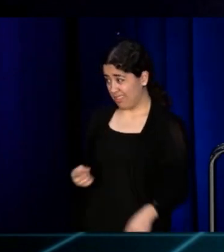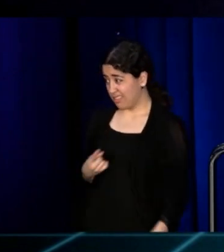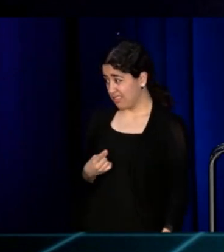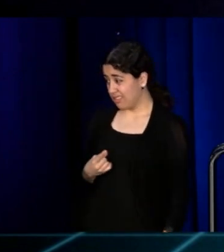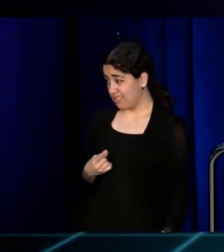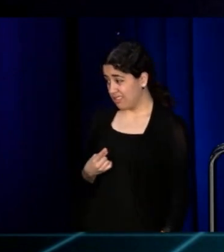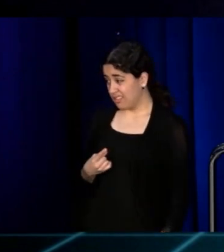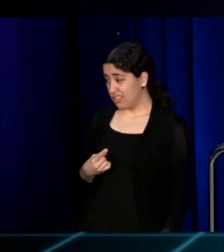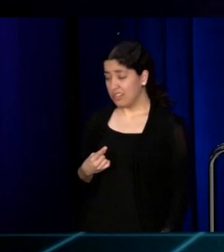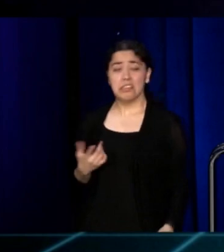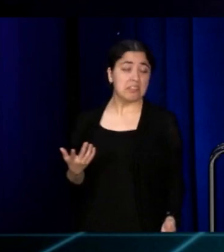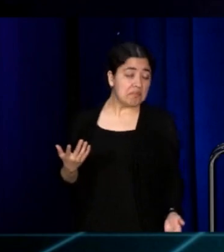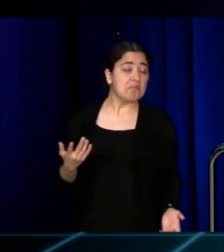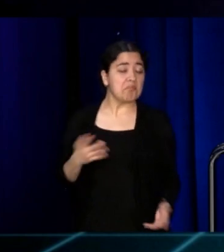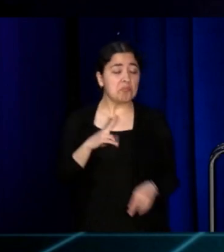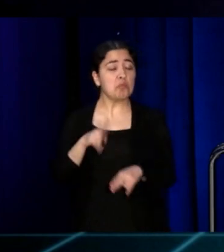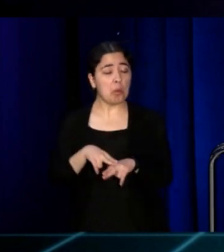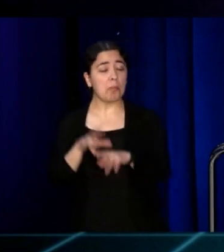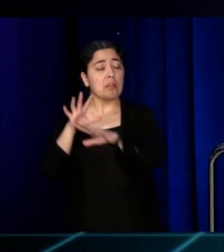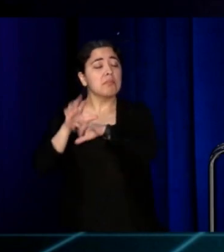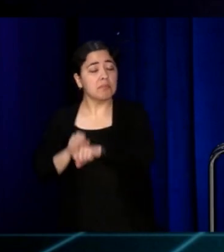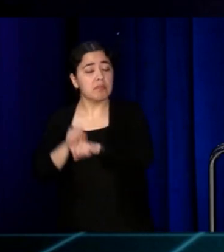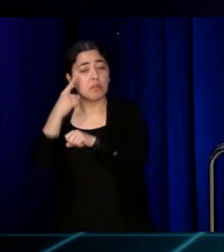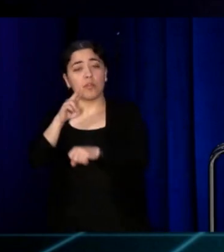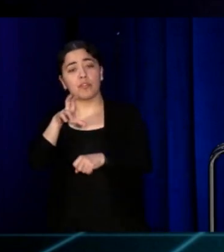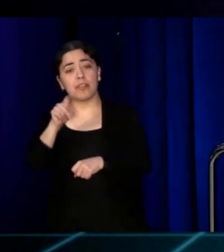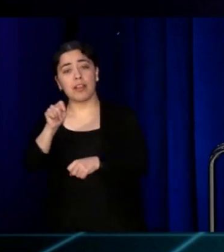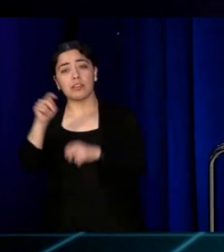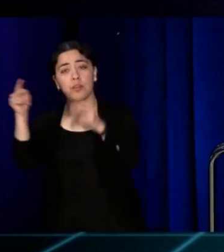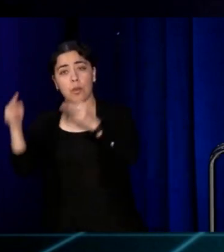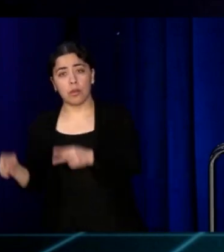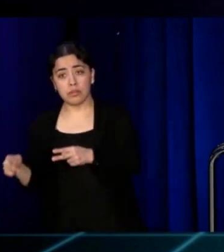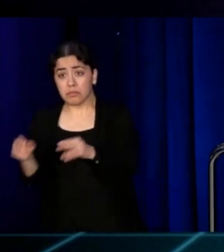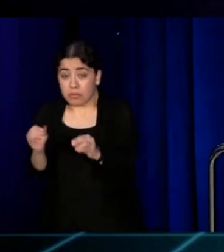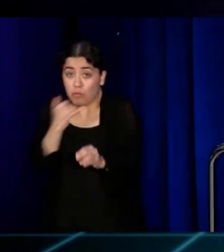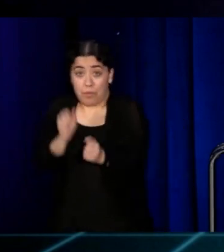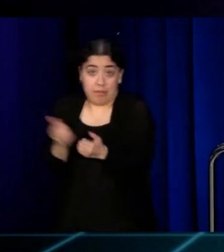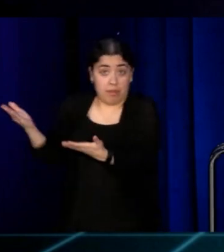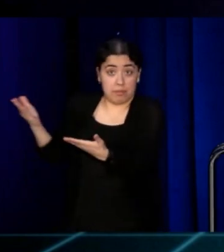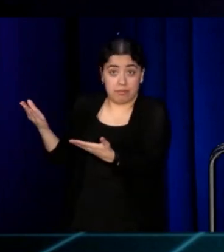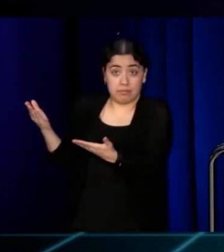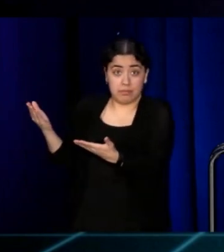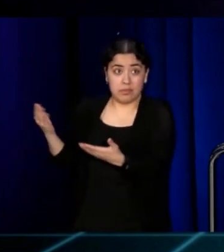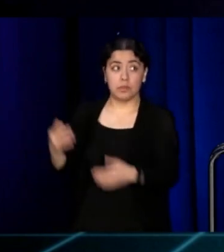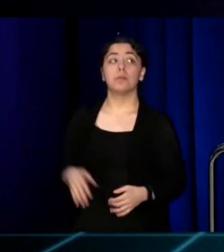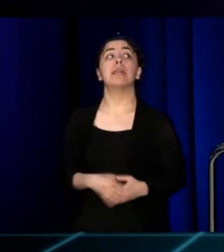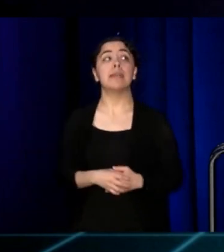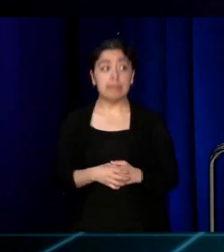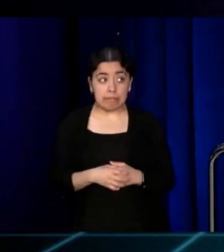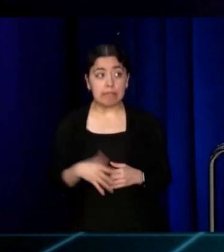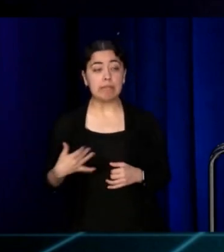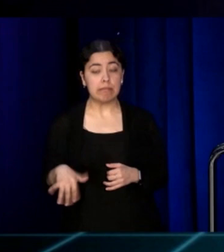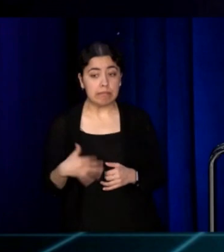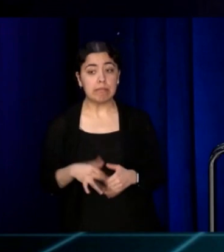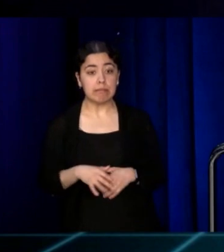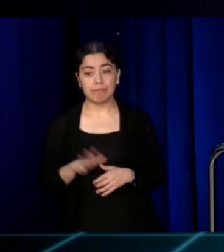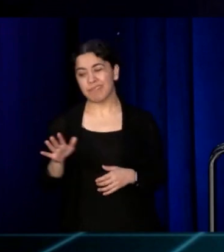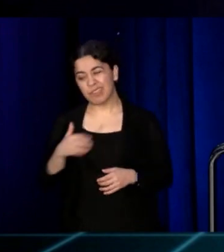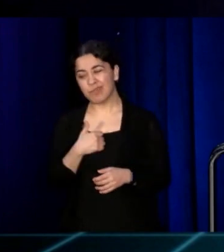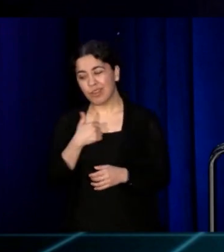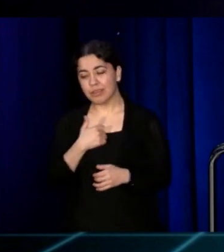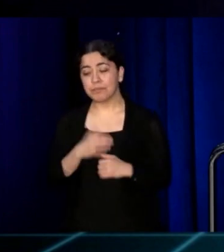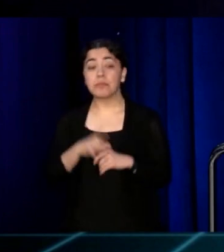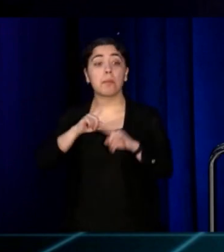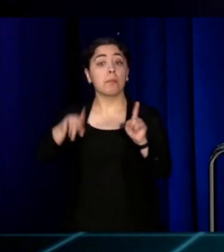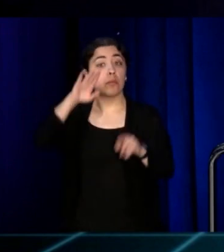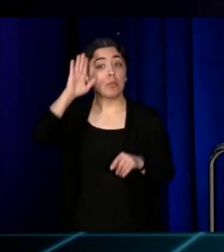Honestly, this is pretty normal for React code bases. There's actually nothing wrong with this, believe it or not. Wow. Yeah, I'm sorry. But you know what?